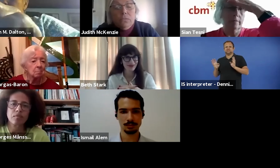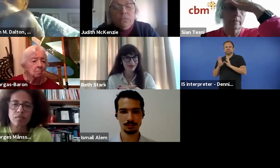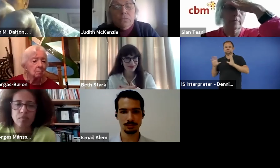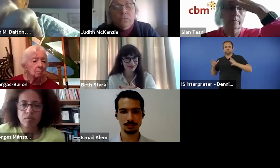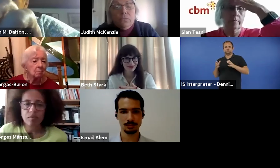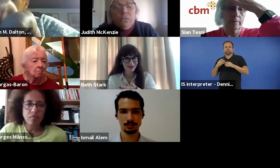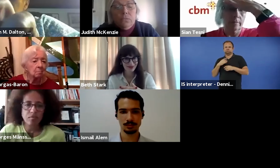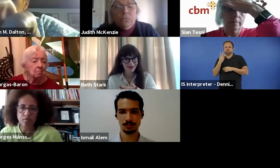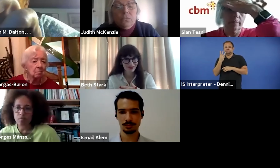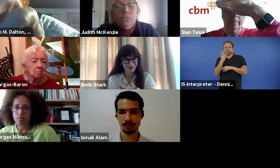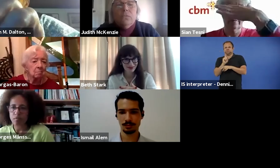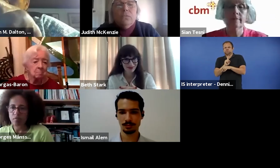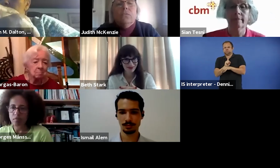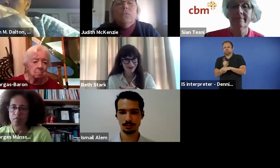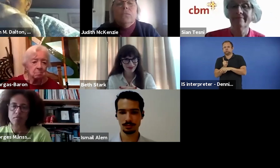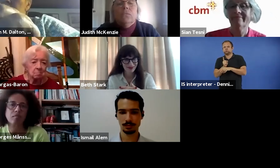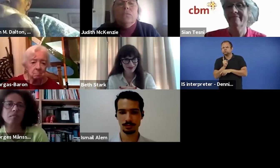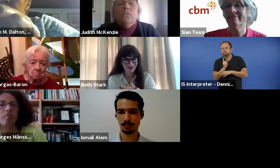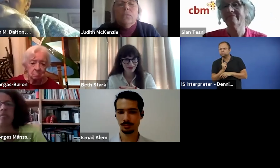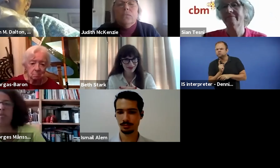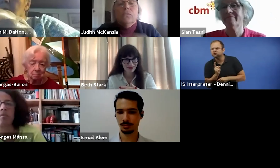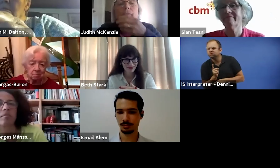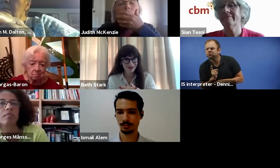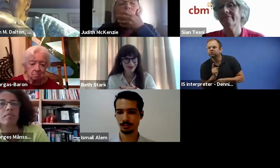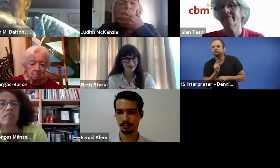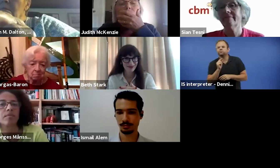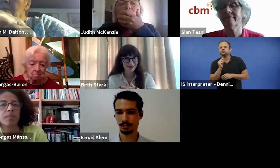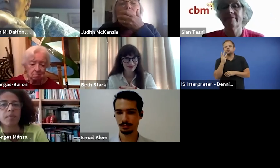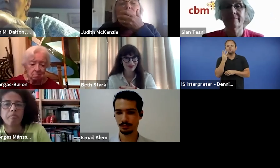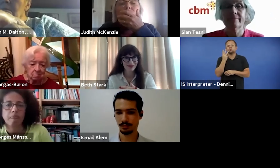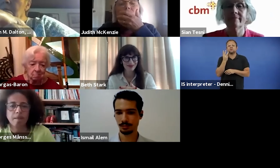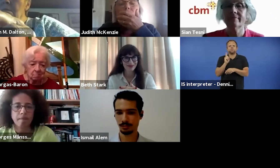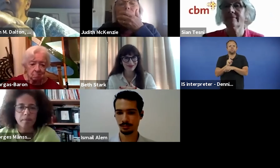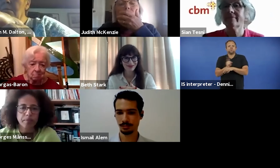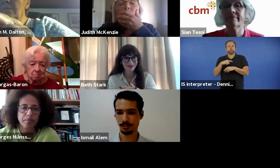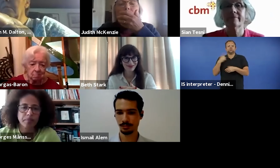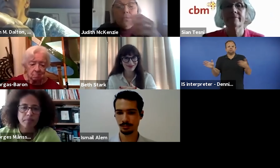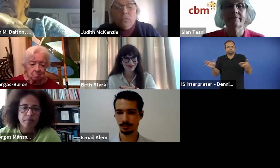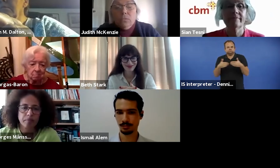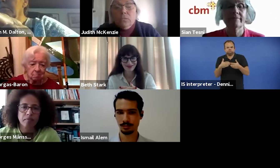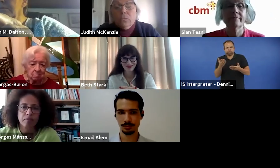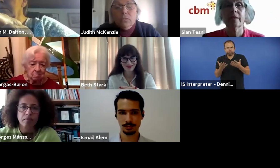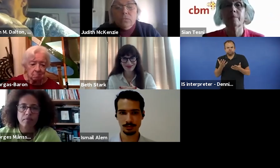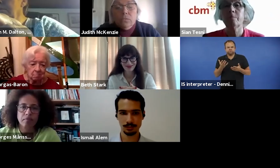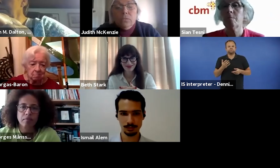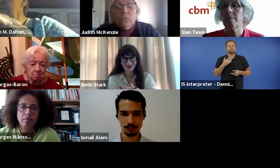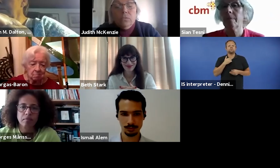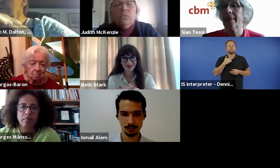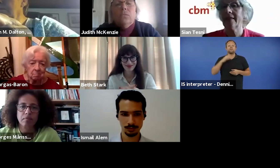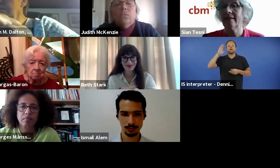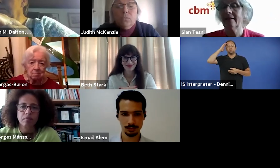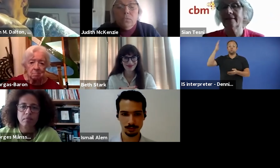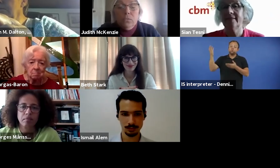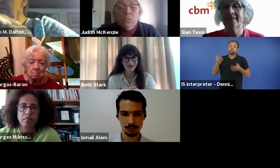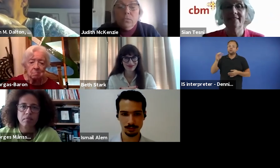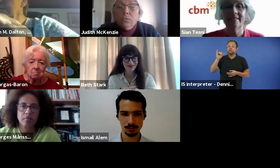go. you'll be able to And go there's back. Yassine. Great. Hi. I was just making sure that to bring everyone back.